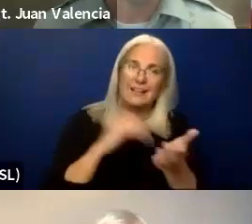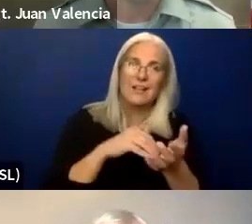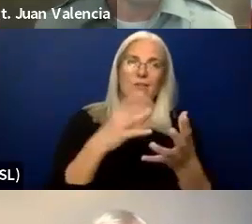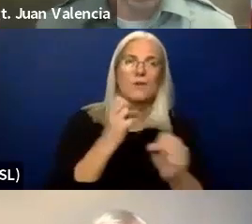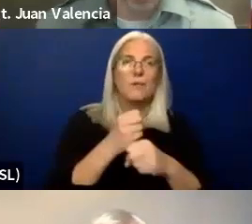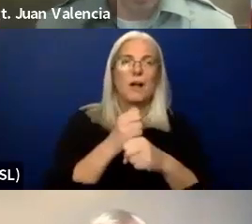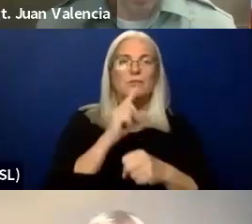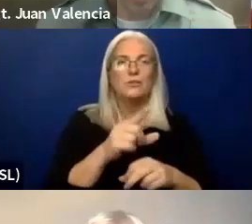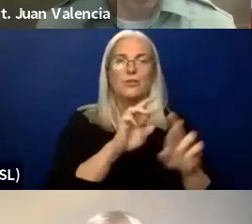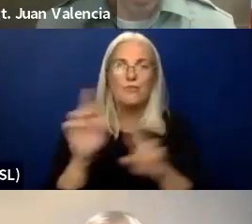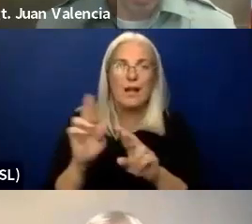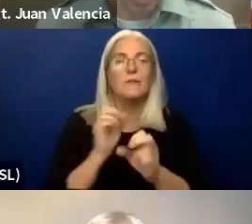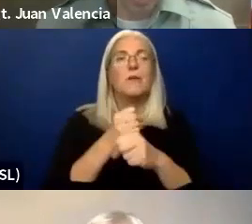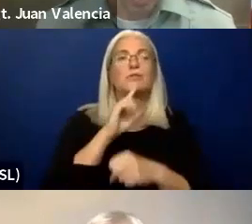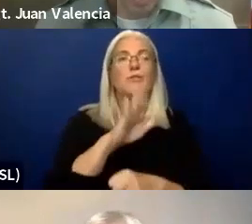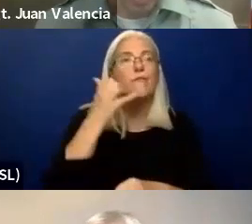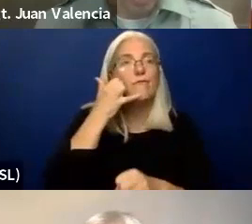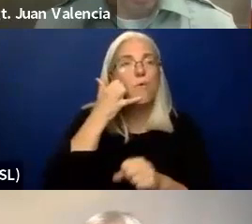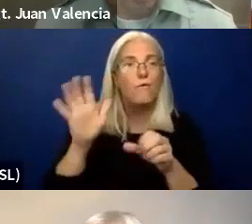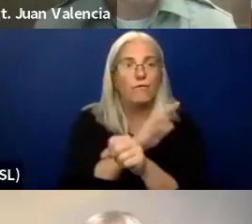gas in the tank of your car.